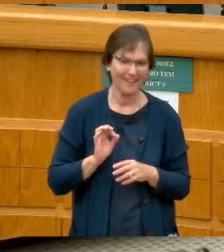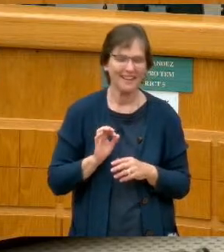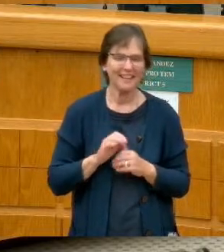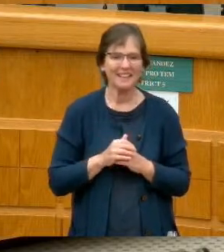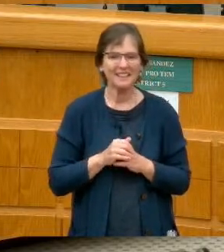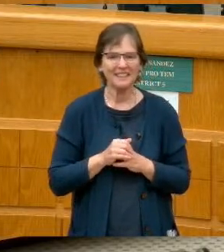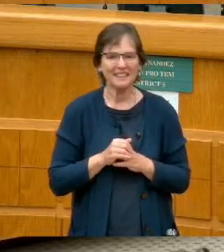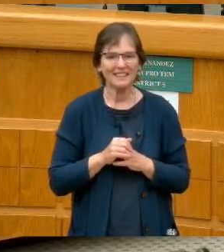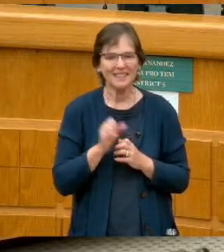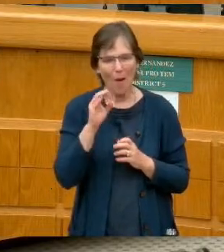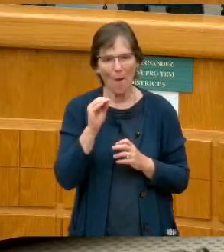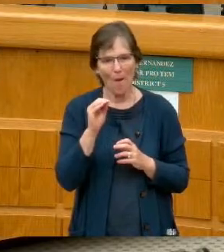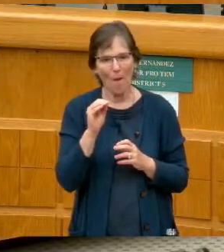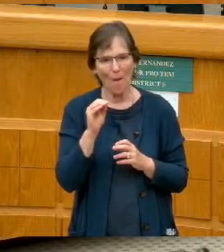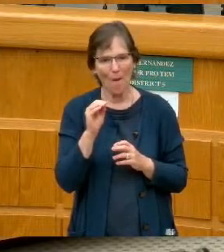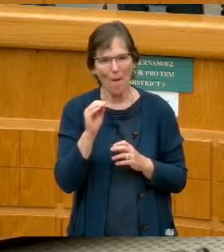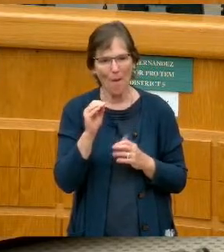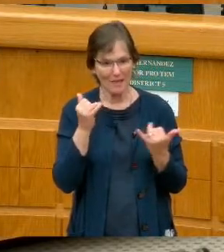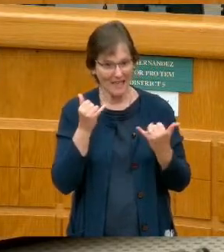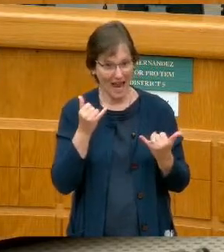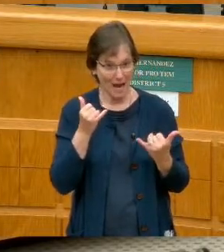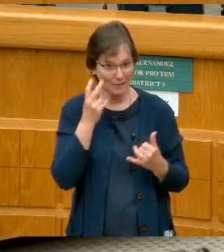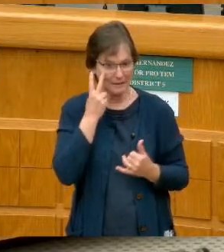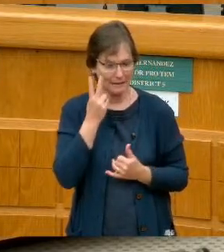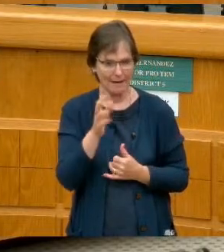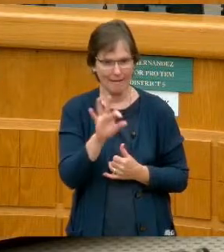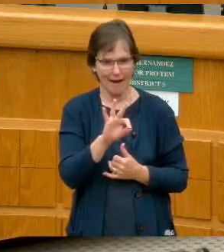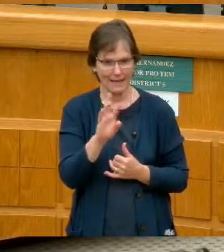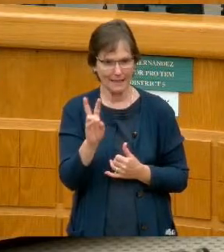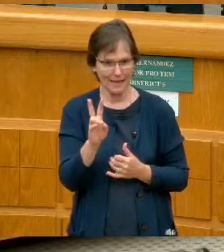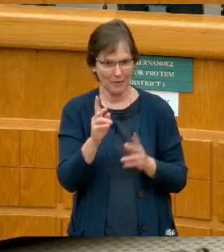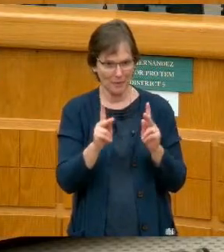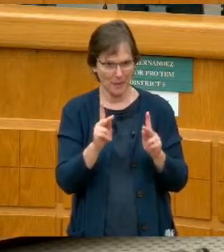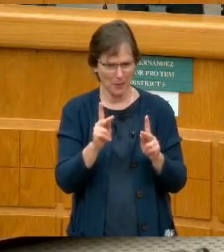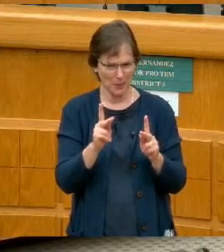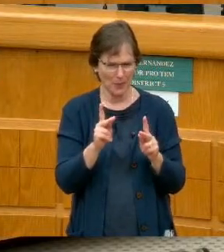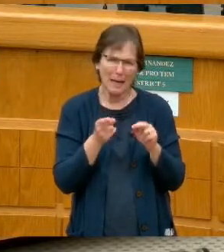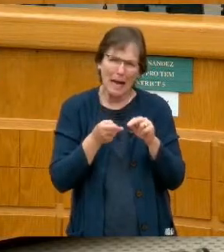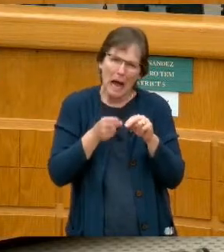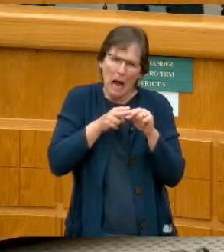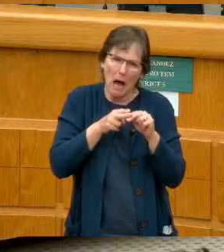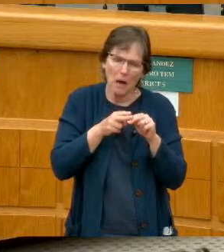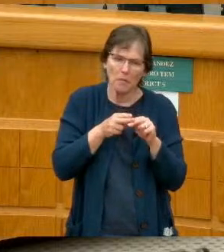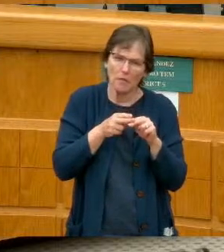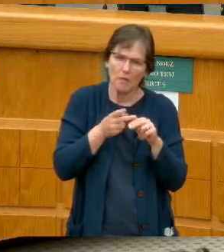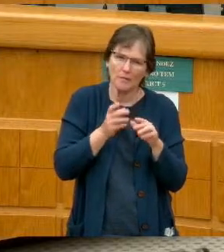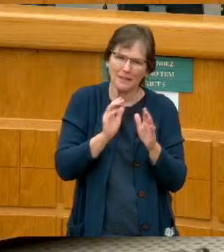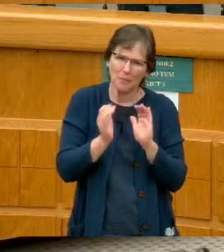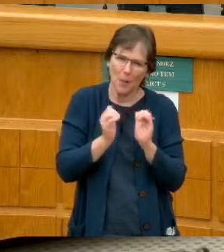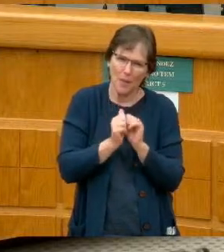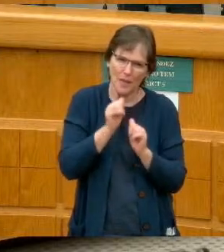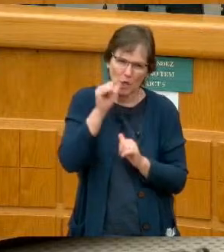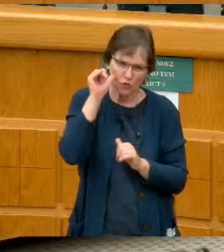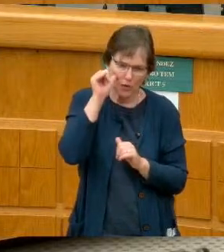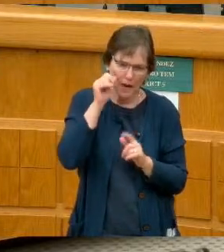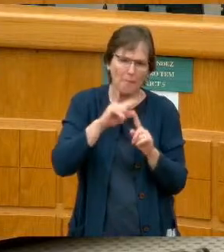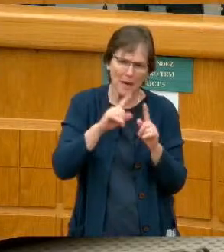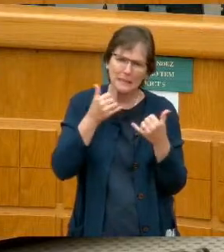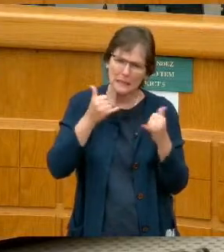And so what you can see again for today is 97, a little bit higher than yesterday, but somewhat consistent for the past couple of